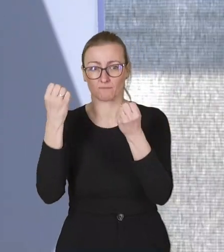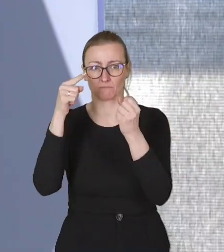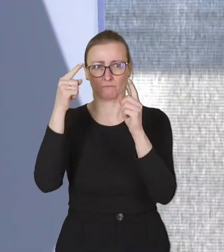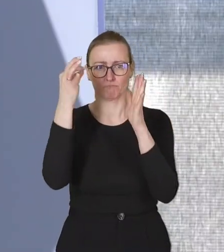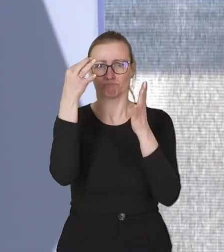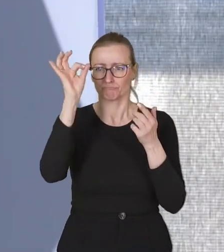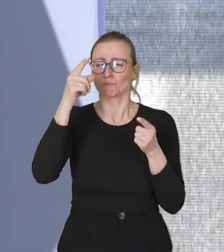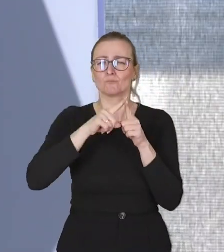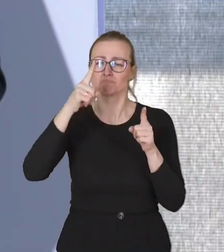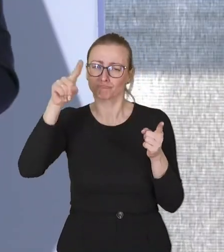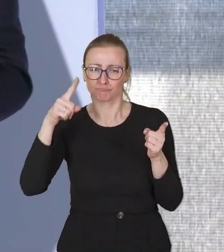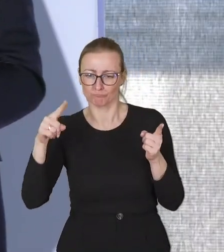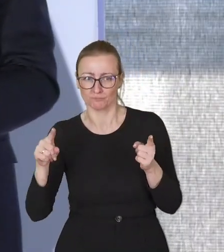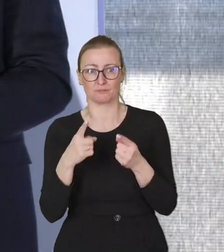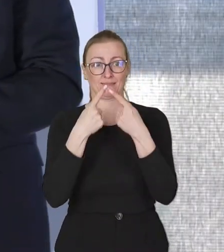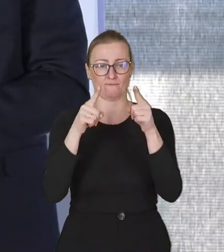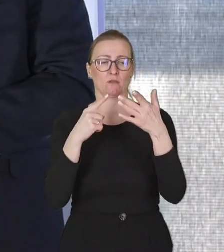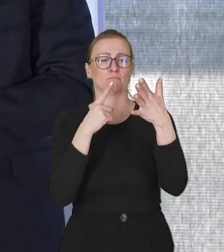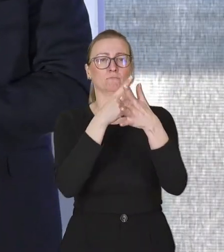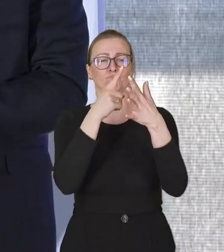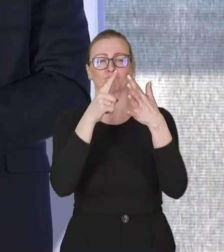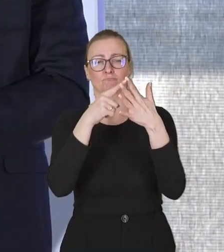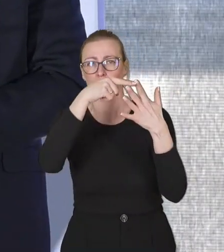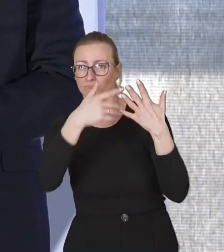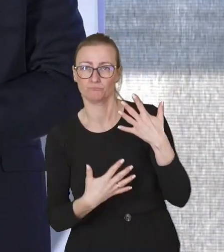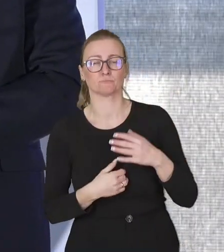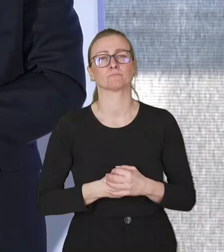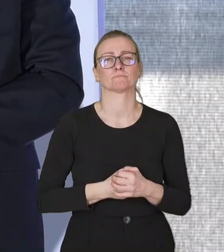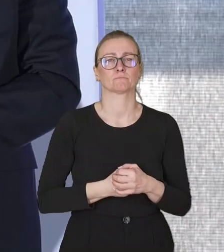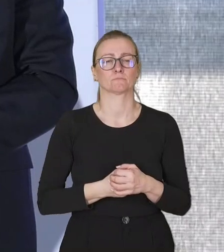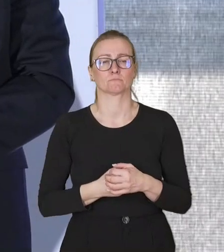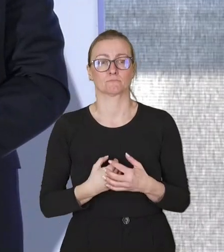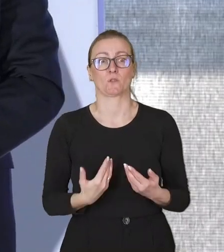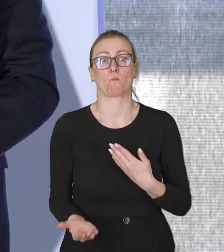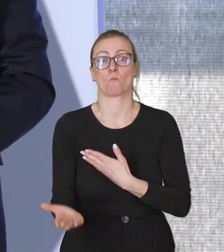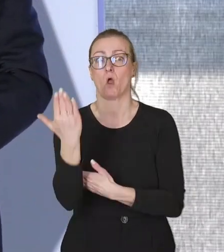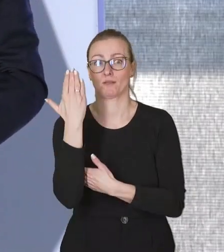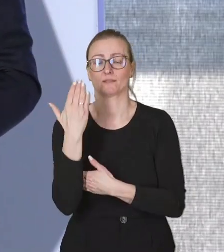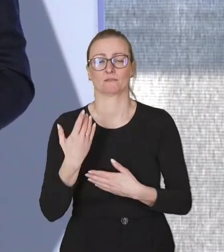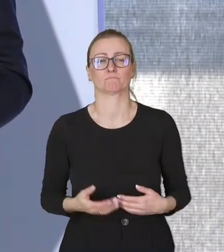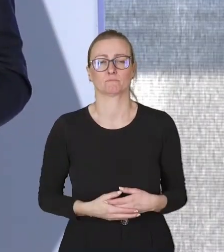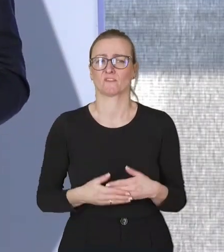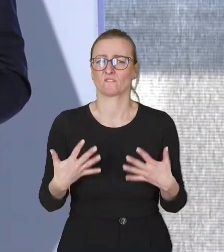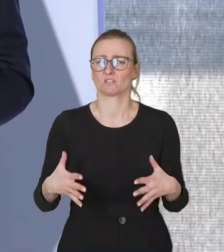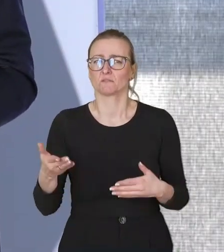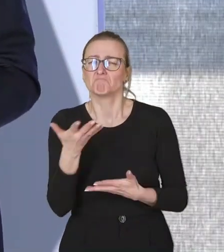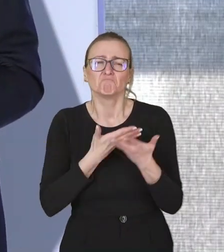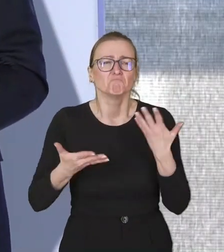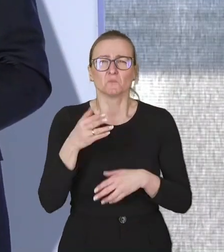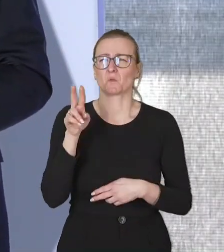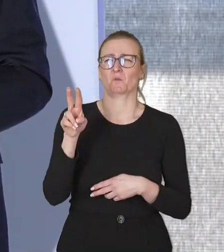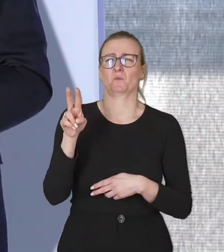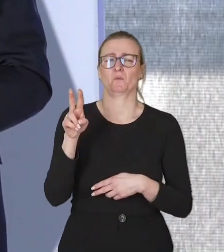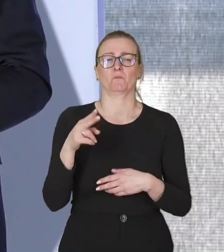mentioned today in the morning, are not very new. The first is simplification. The word simplification was already used for many,